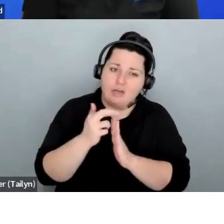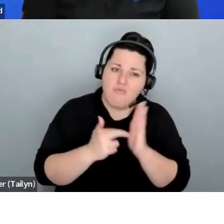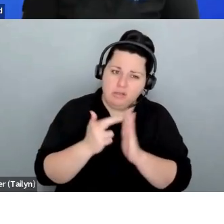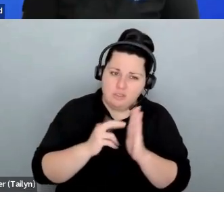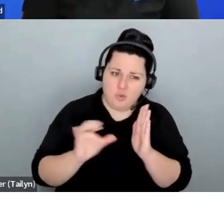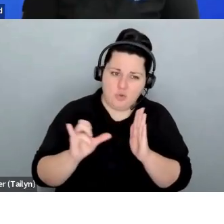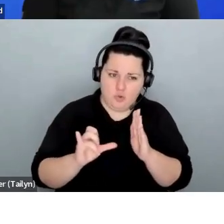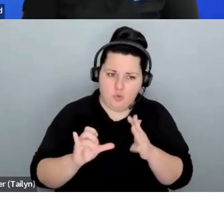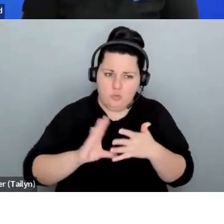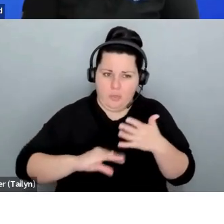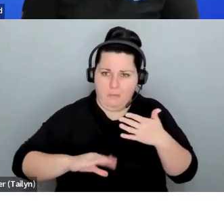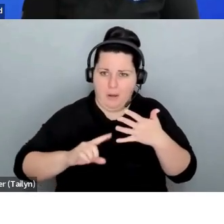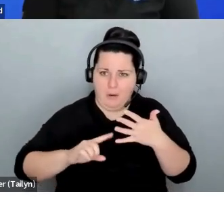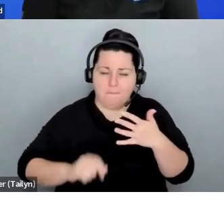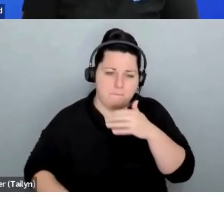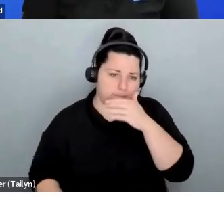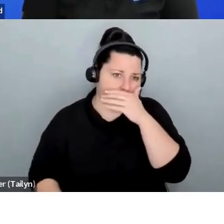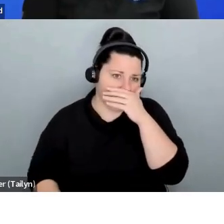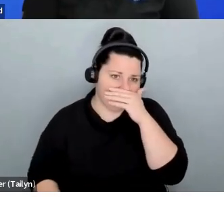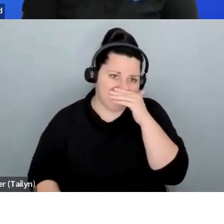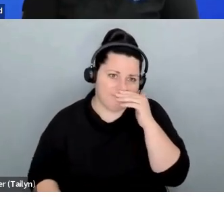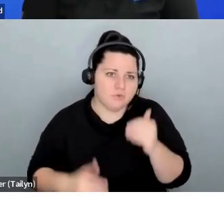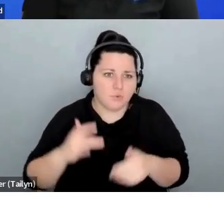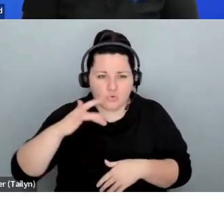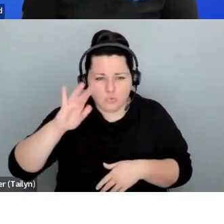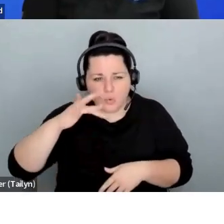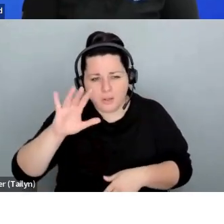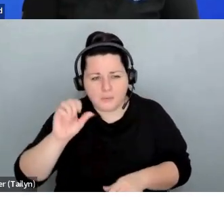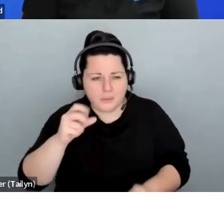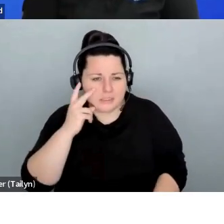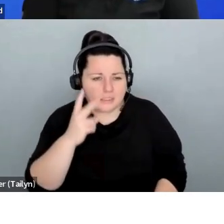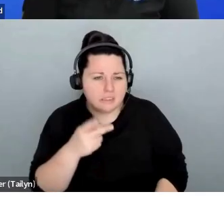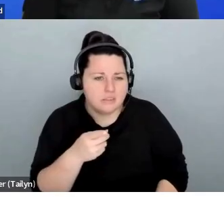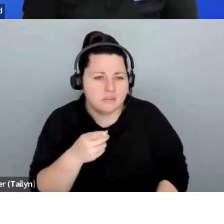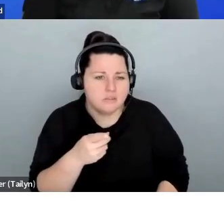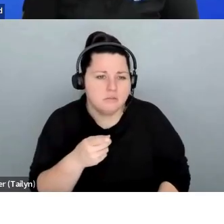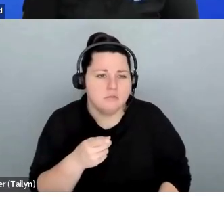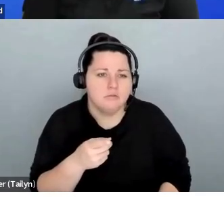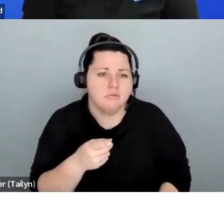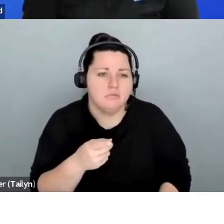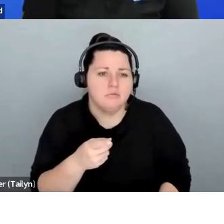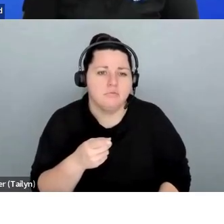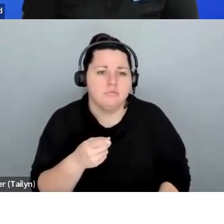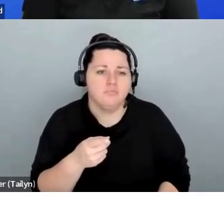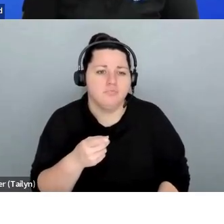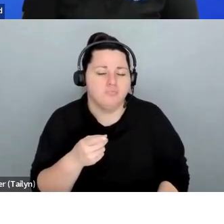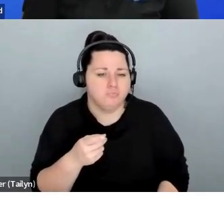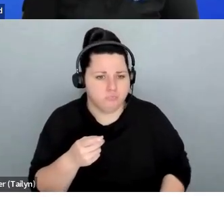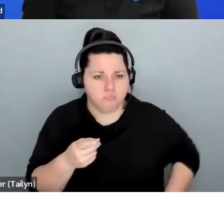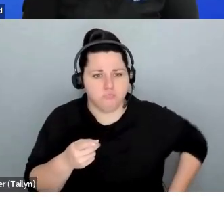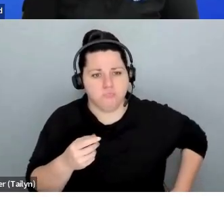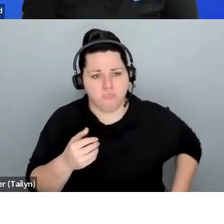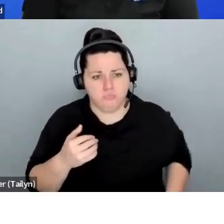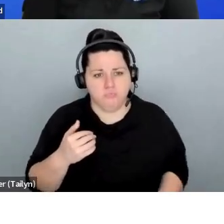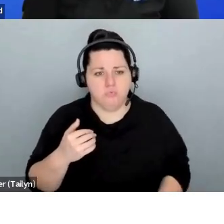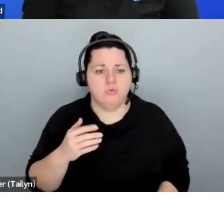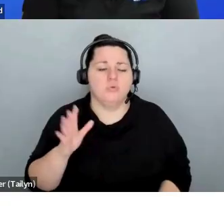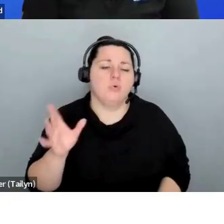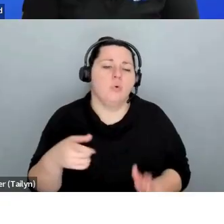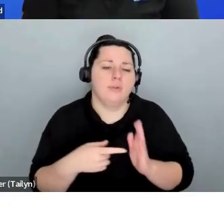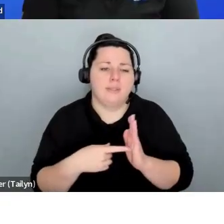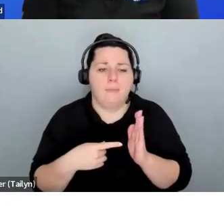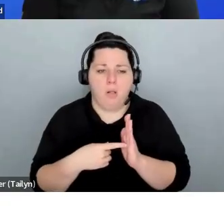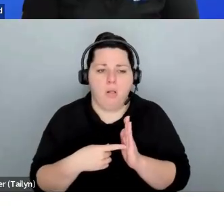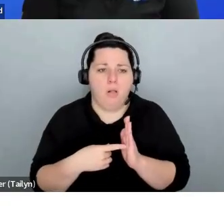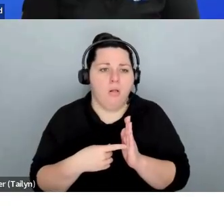end. If you just scroll down a little bit, you'll see it's got the division. So for example,